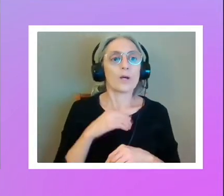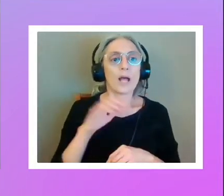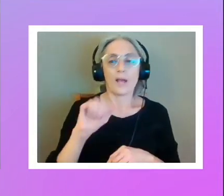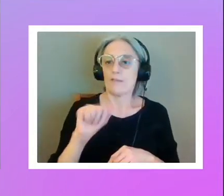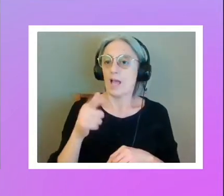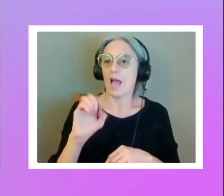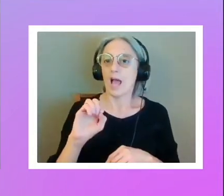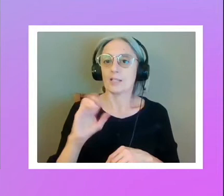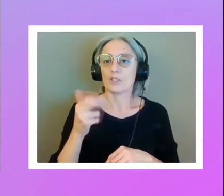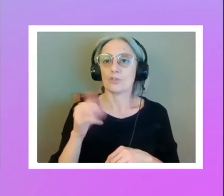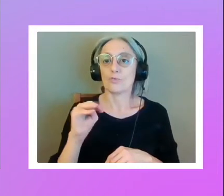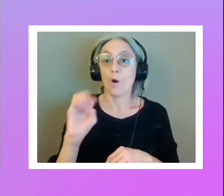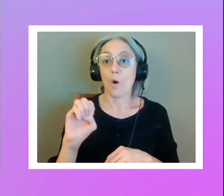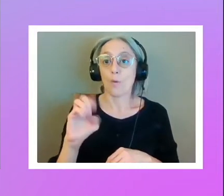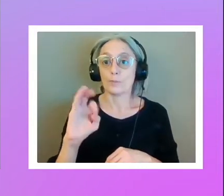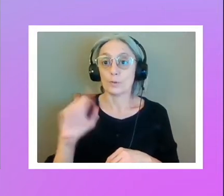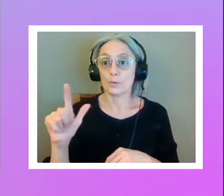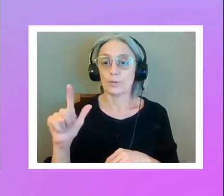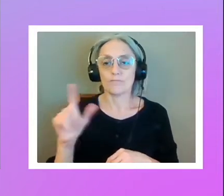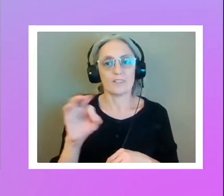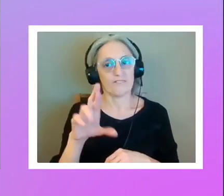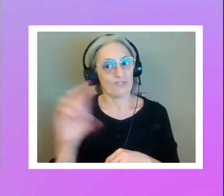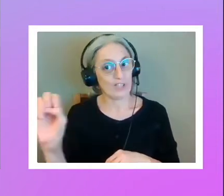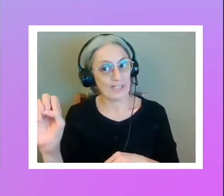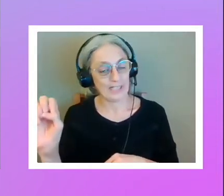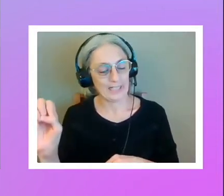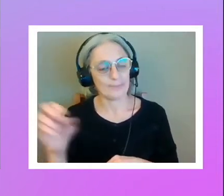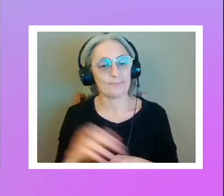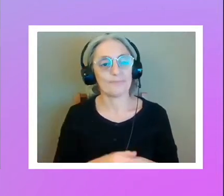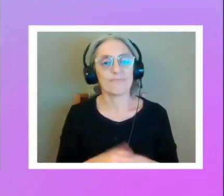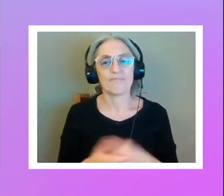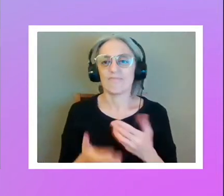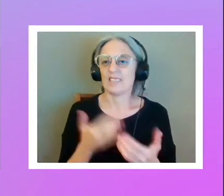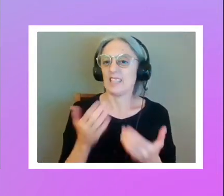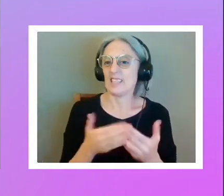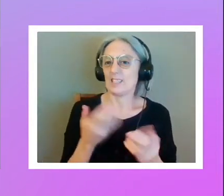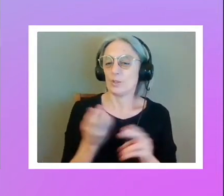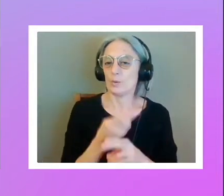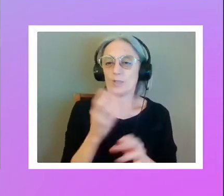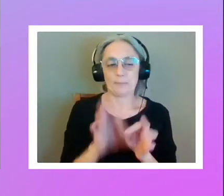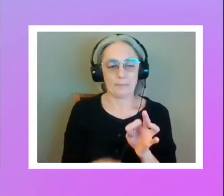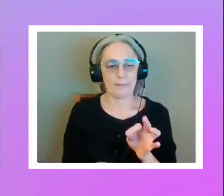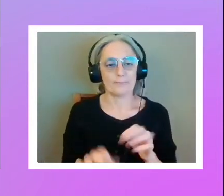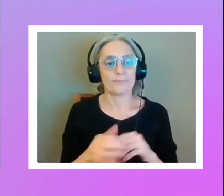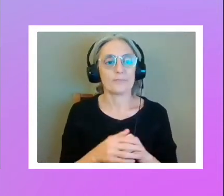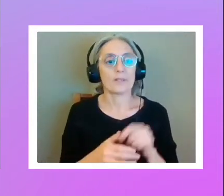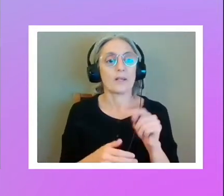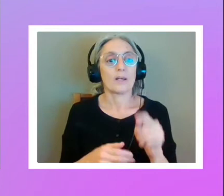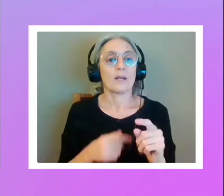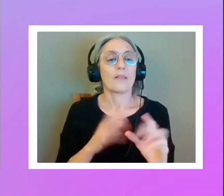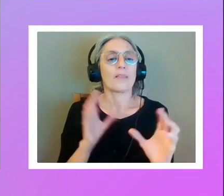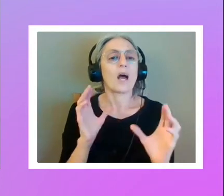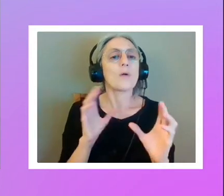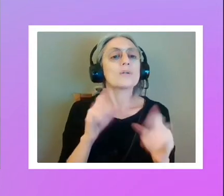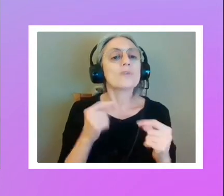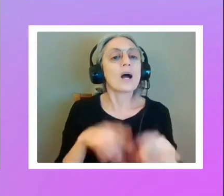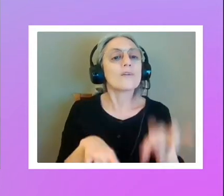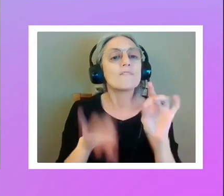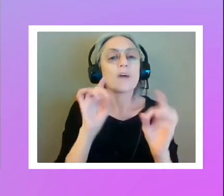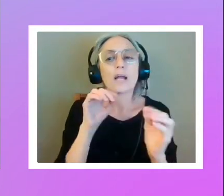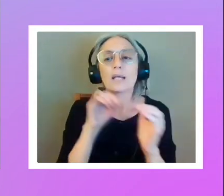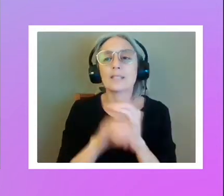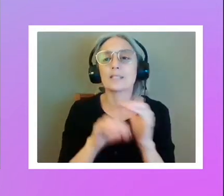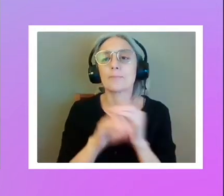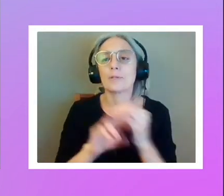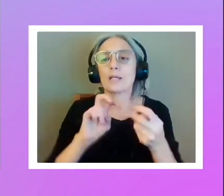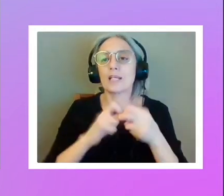tool, which is absolutely free. And it's pretty easy and simple to use. It looks for accessibility issues within your web pages.